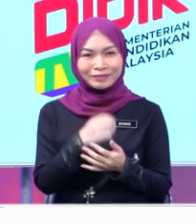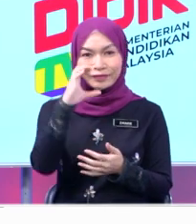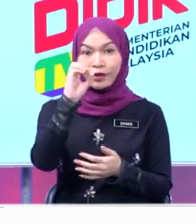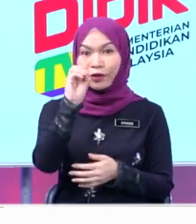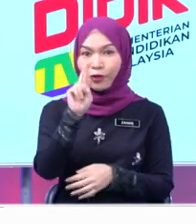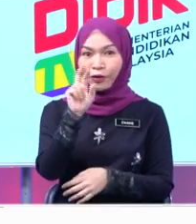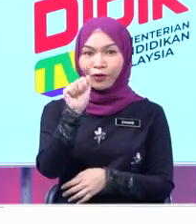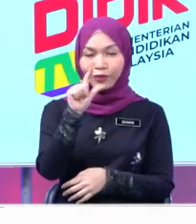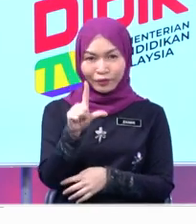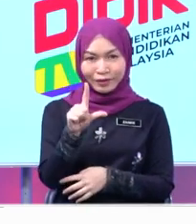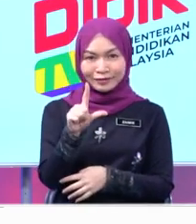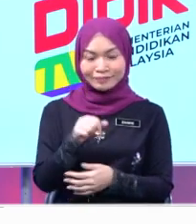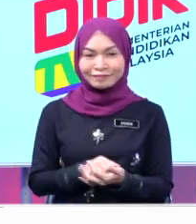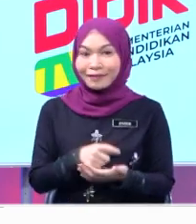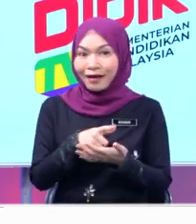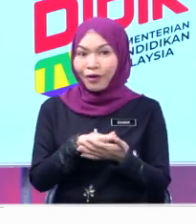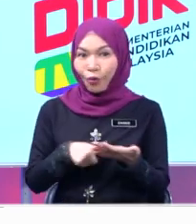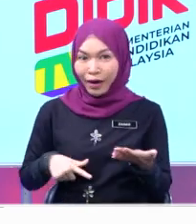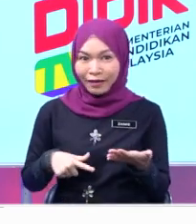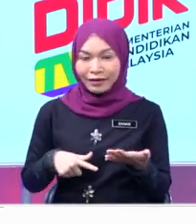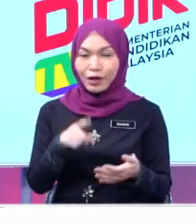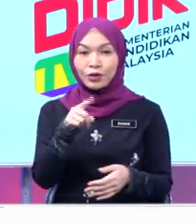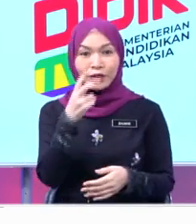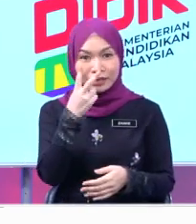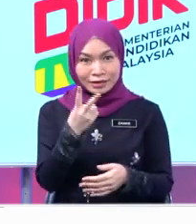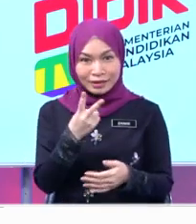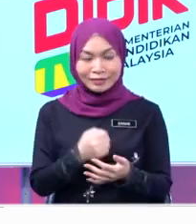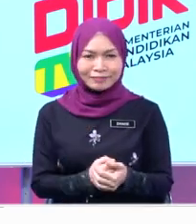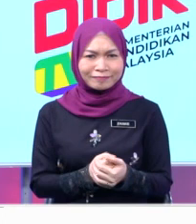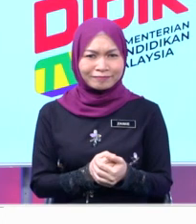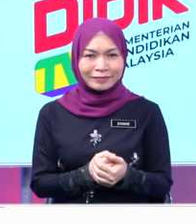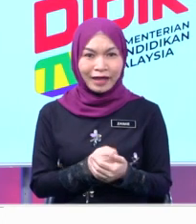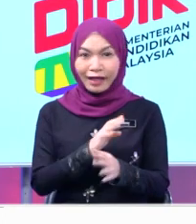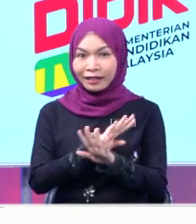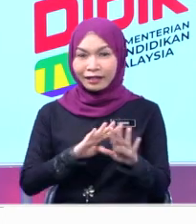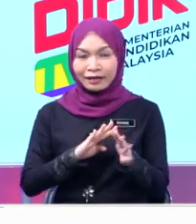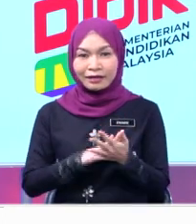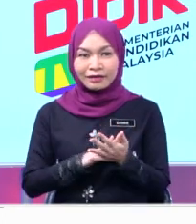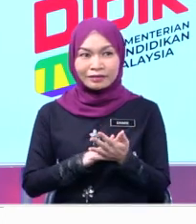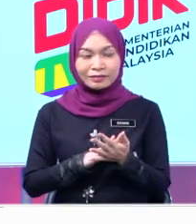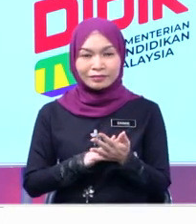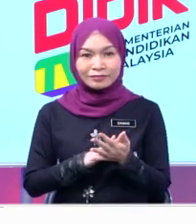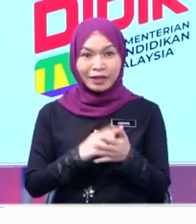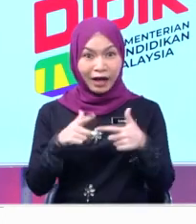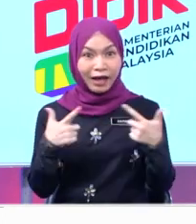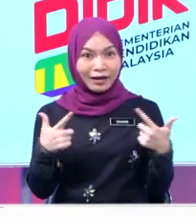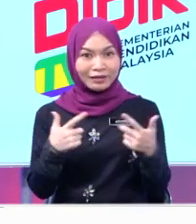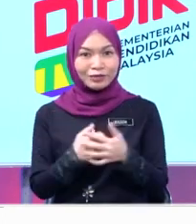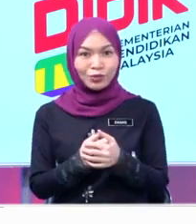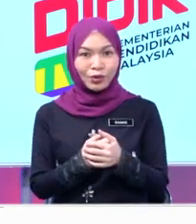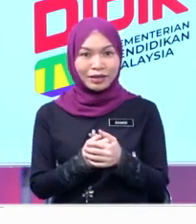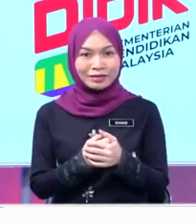what's unusual about that picture? The mask, Yes,